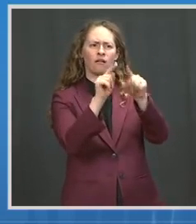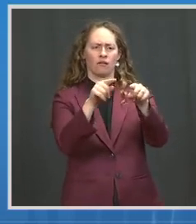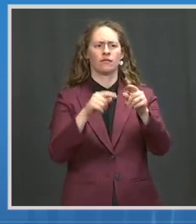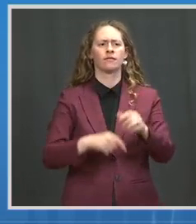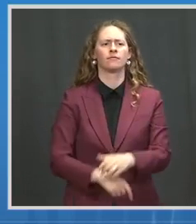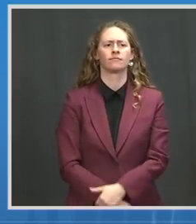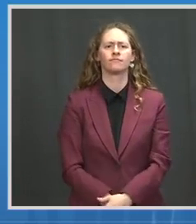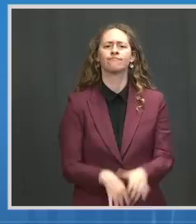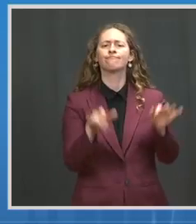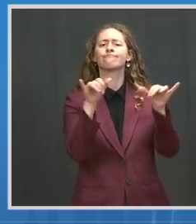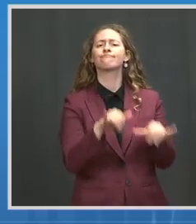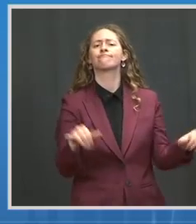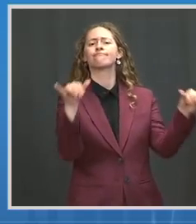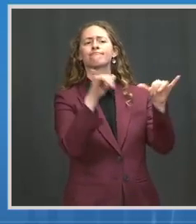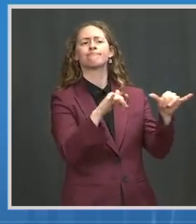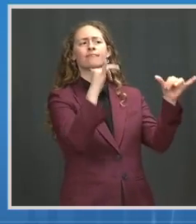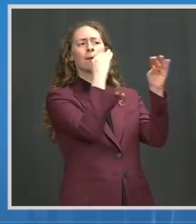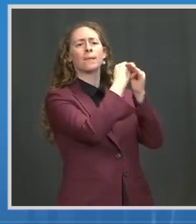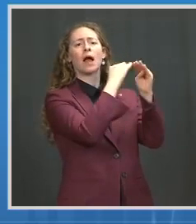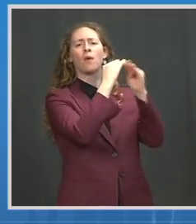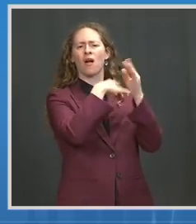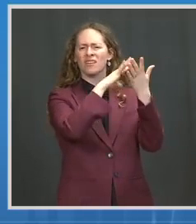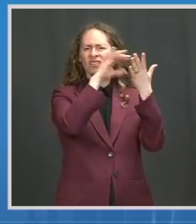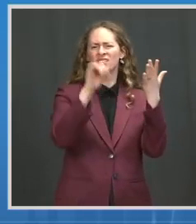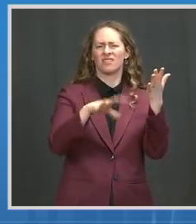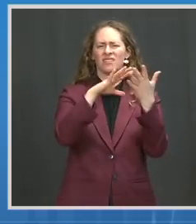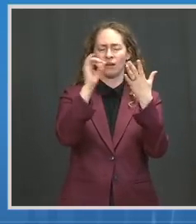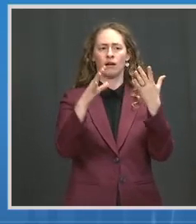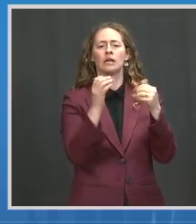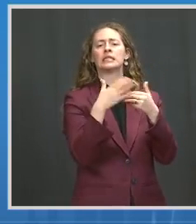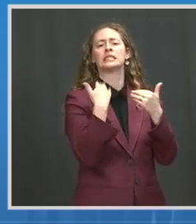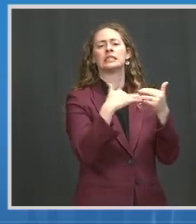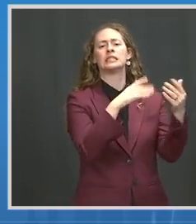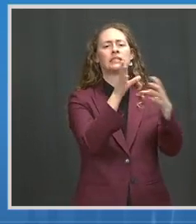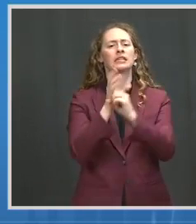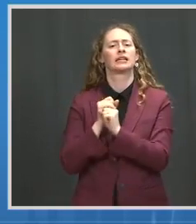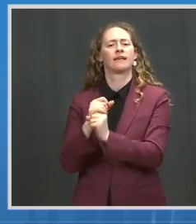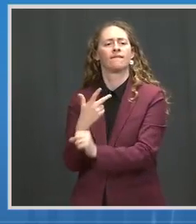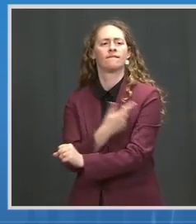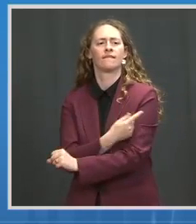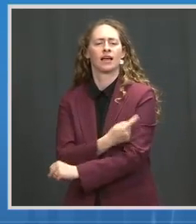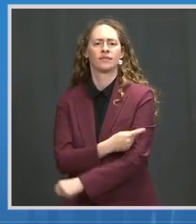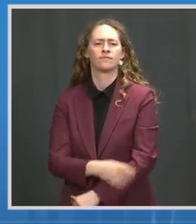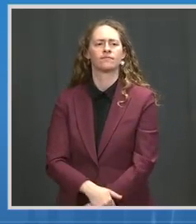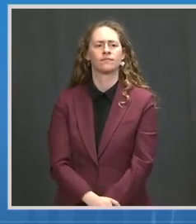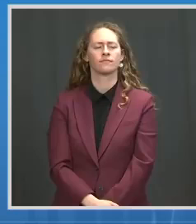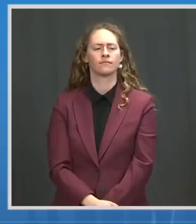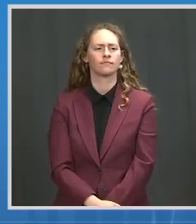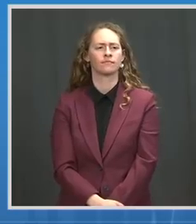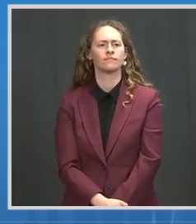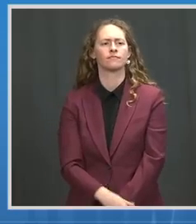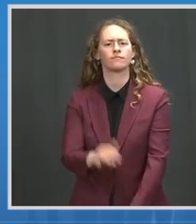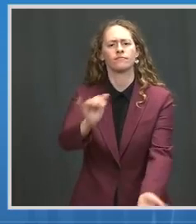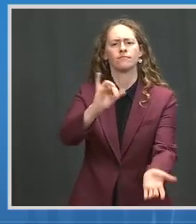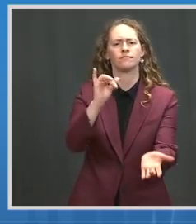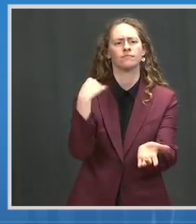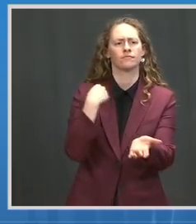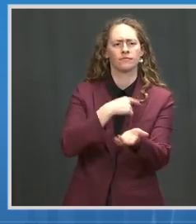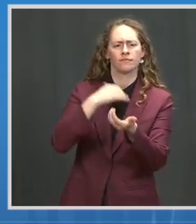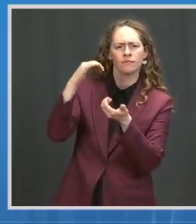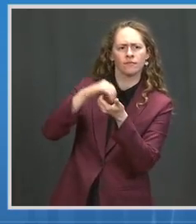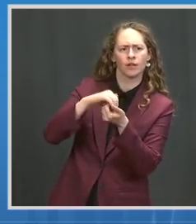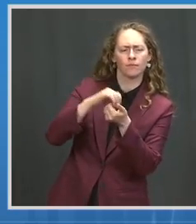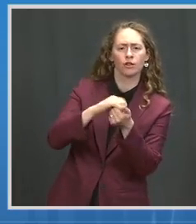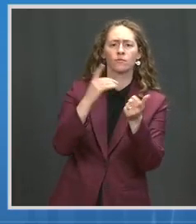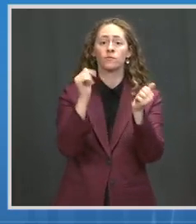point, that the partnerships are deep with community leaders, faith-based leaders, organizations. And so there are indeed